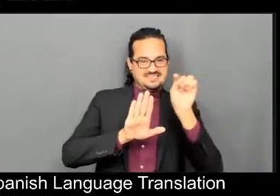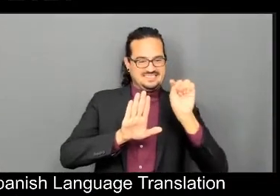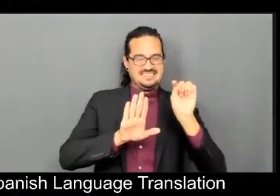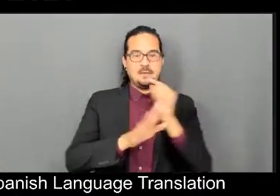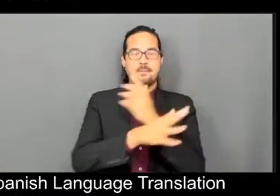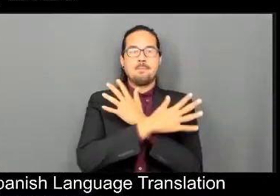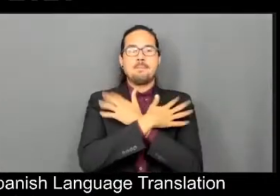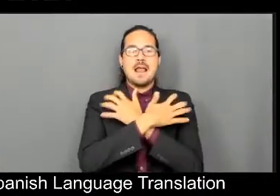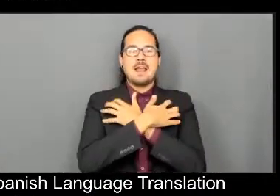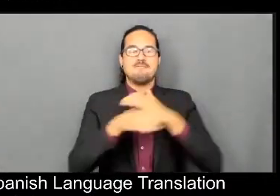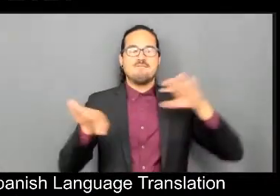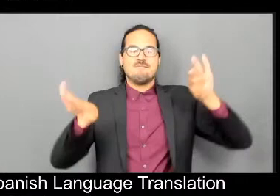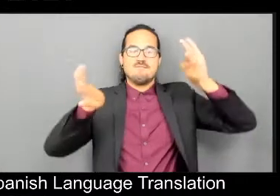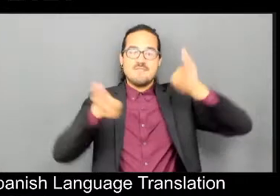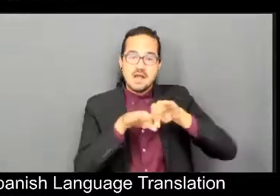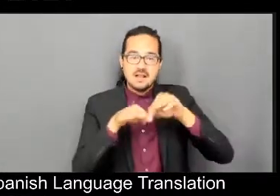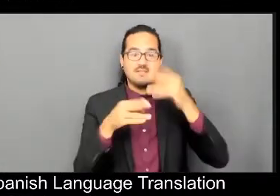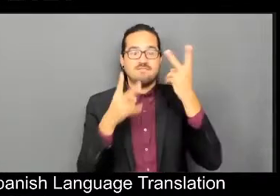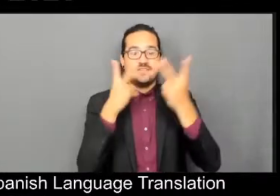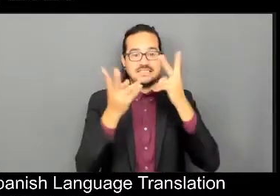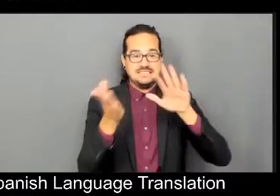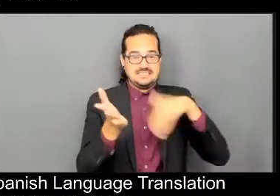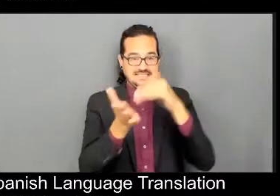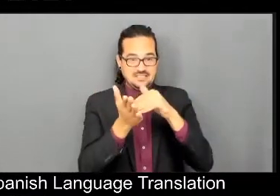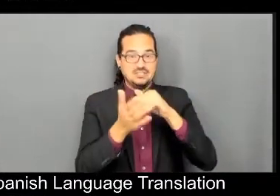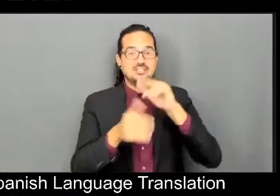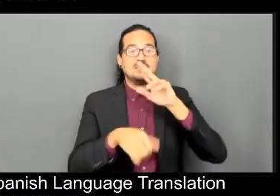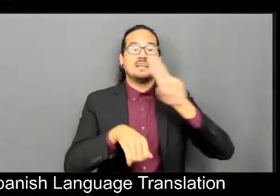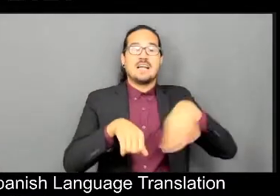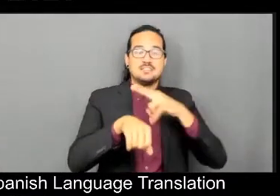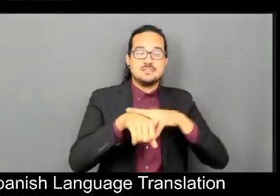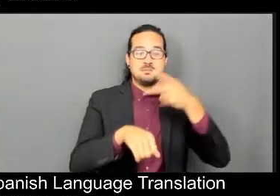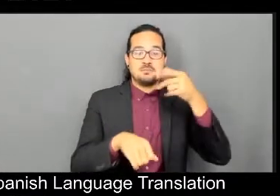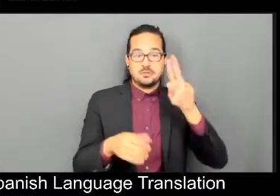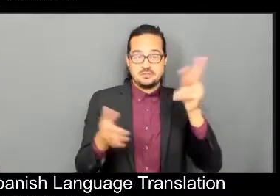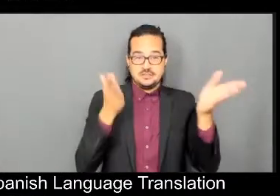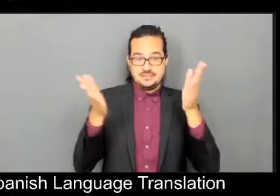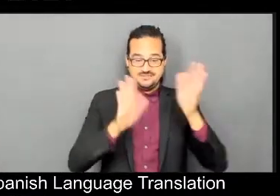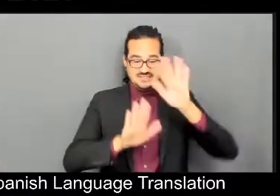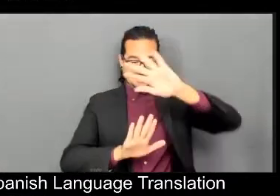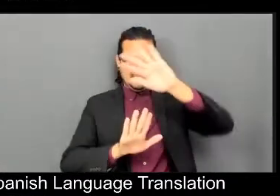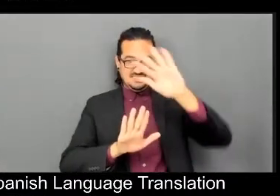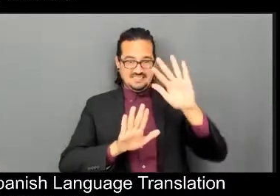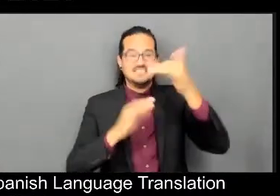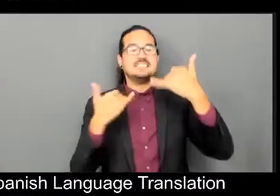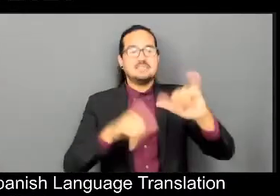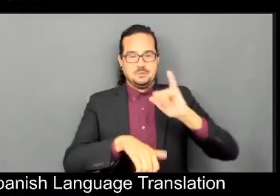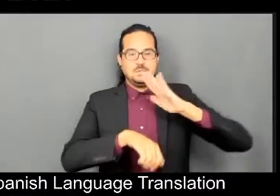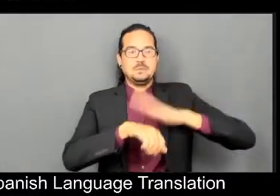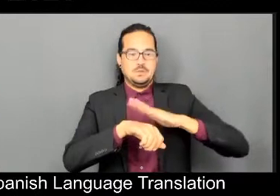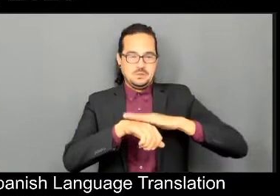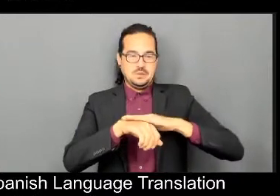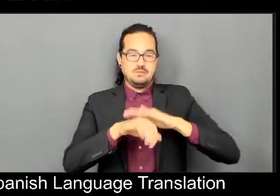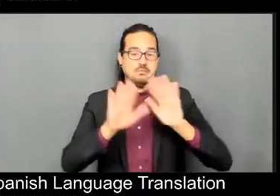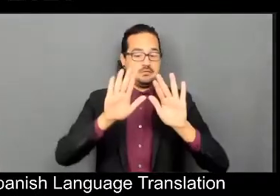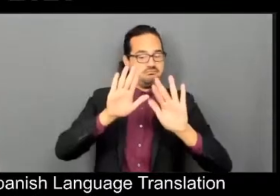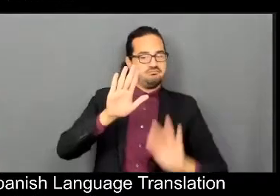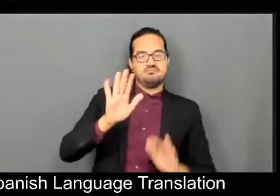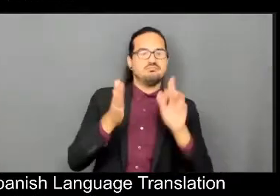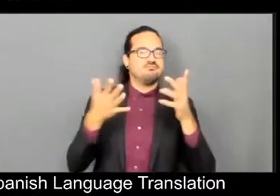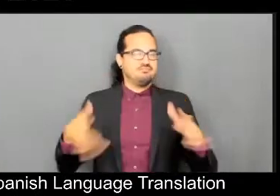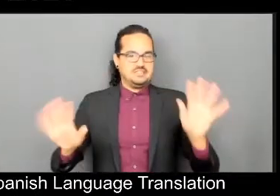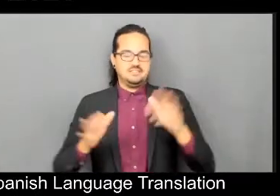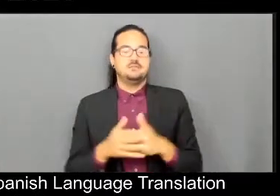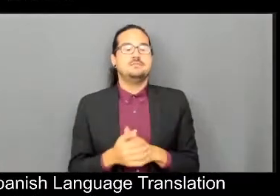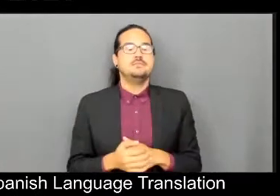Service headquarters. I want to assure everyone that we are in discussions about when to release the